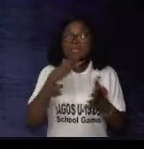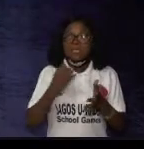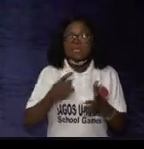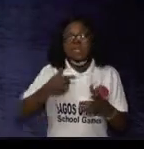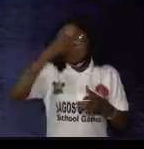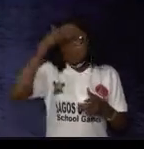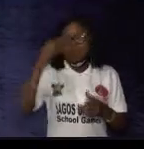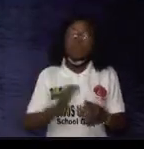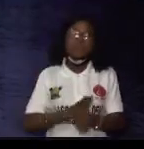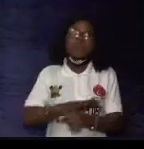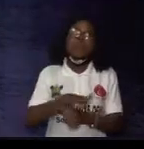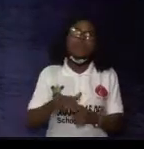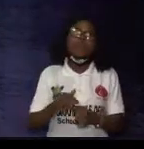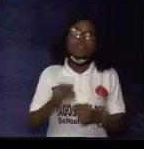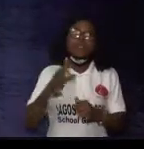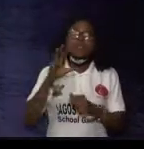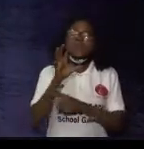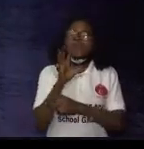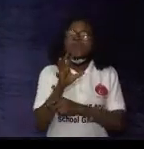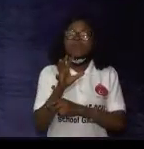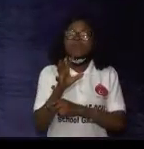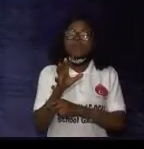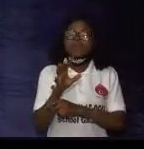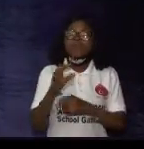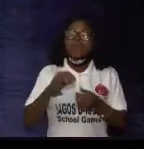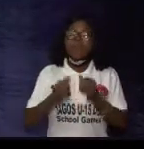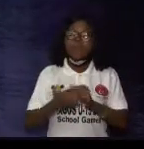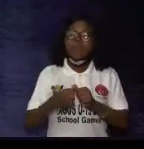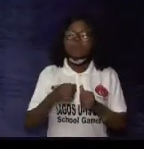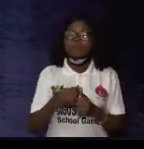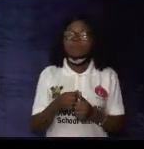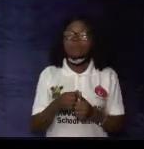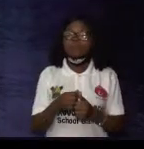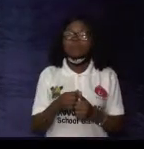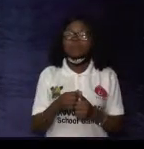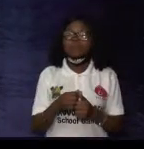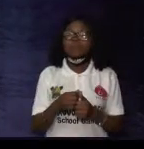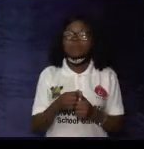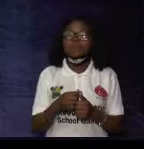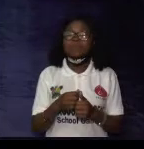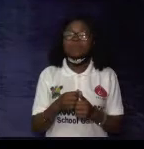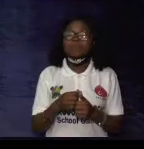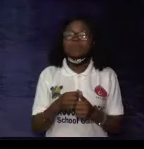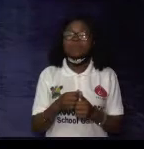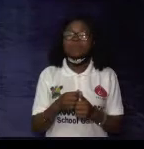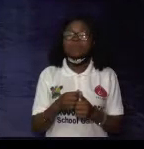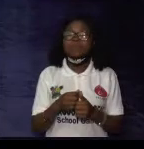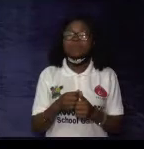the COVID-19 pandemic. What happened? They closed down.